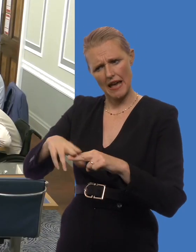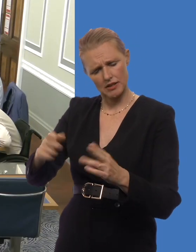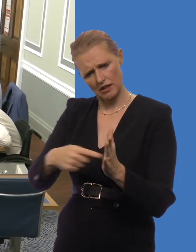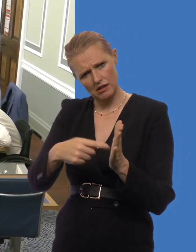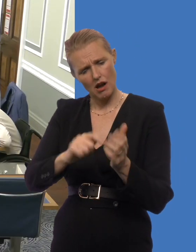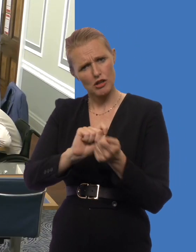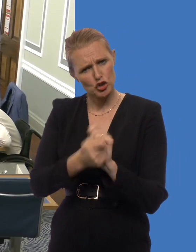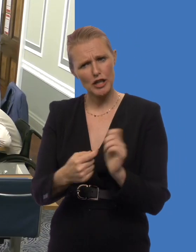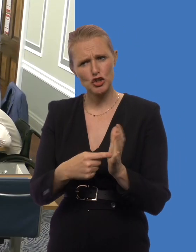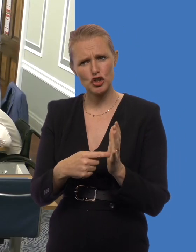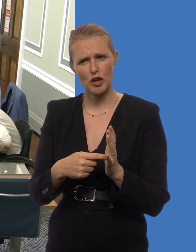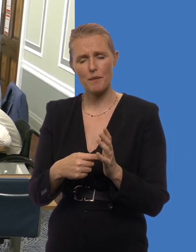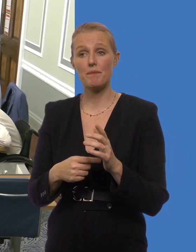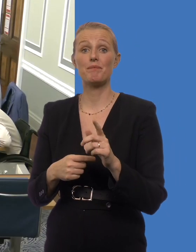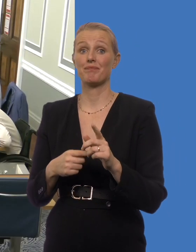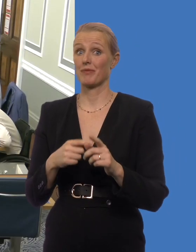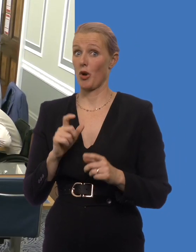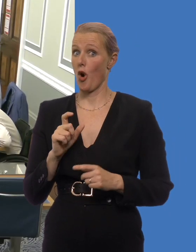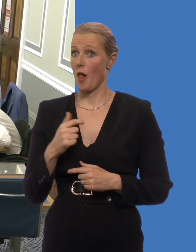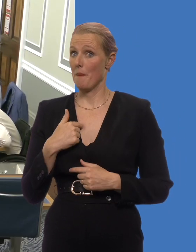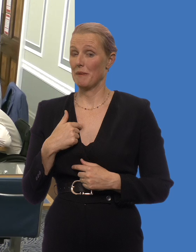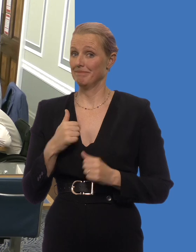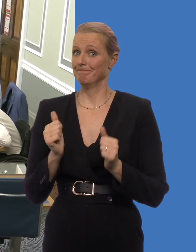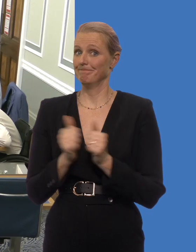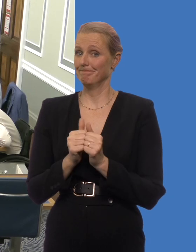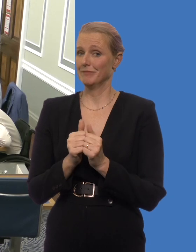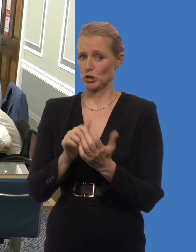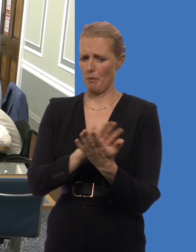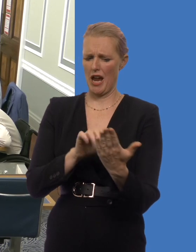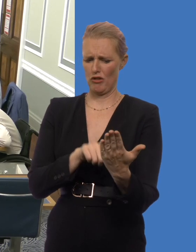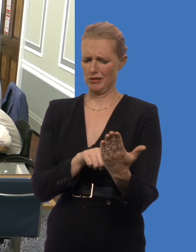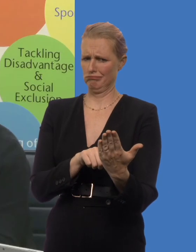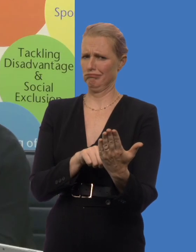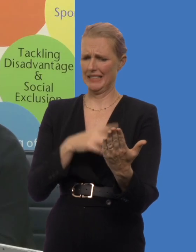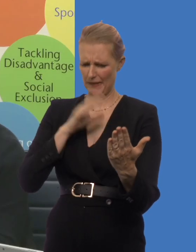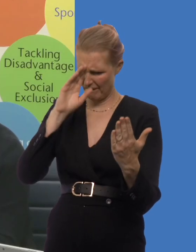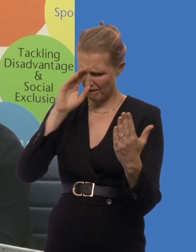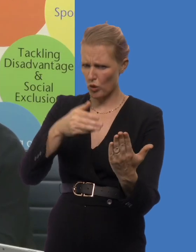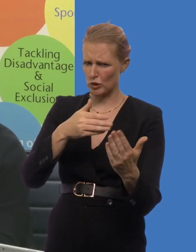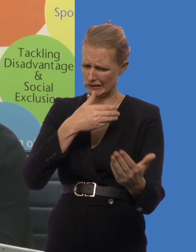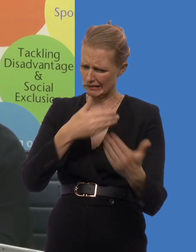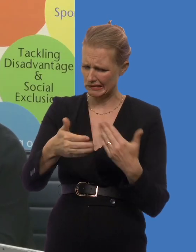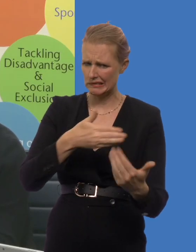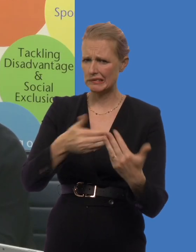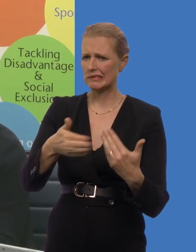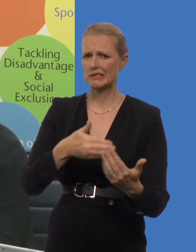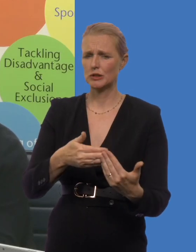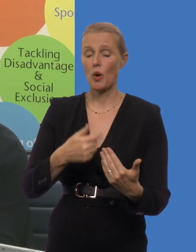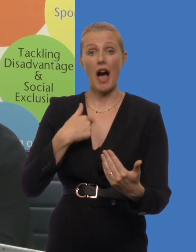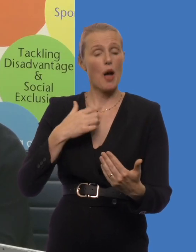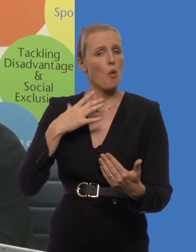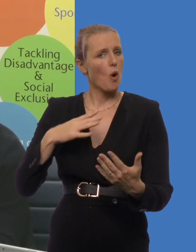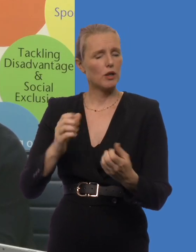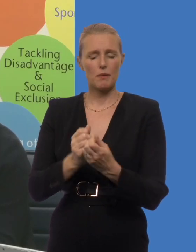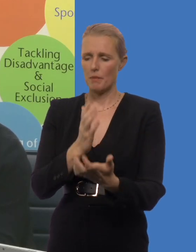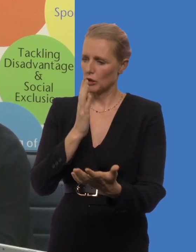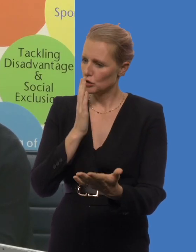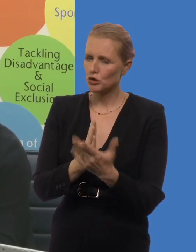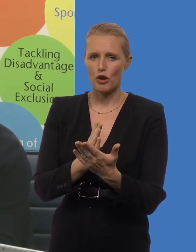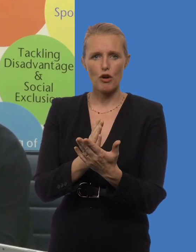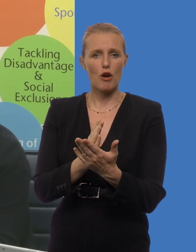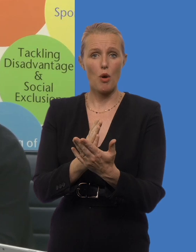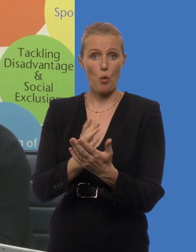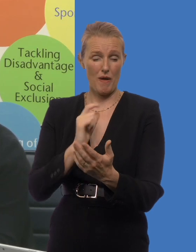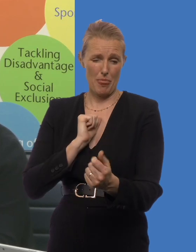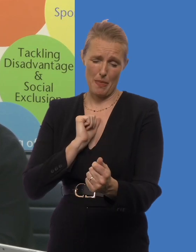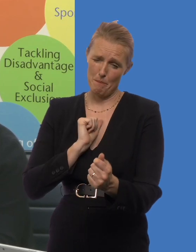and I have to say my reading of the bill as well would indicate to me that there will be areas that we will want to focus on. So I certainly want to ensure that we provide the